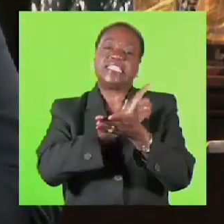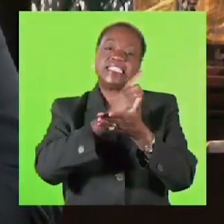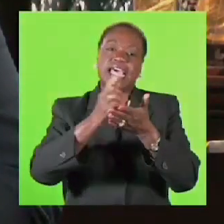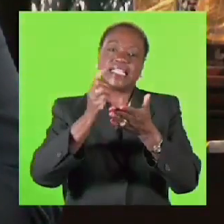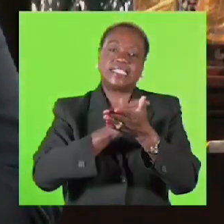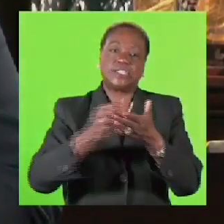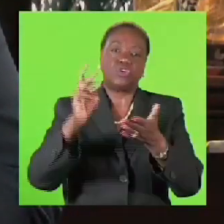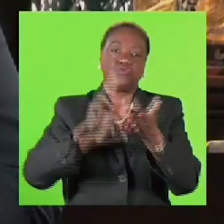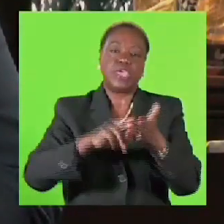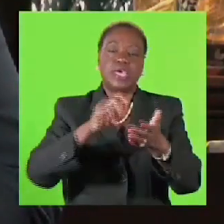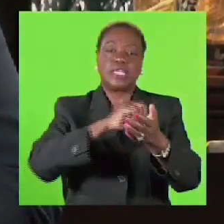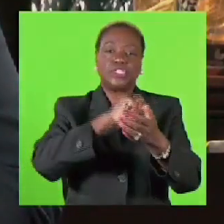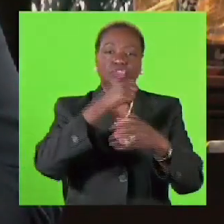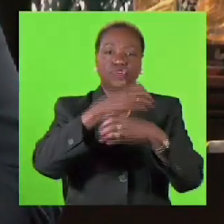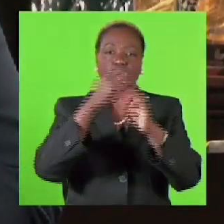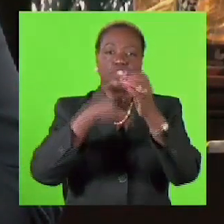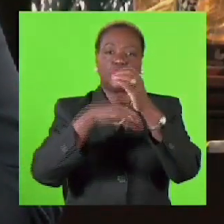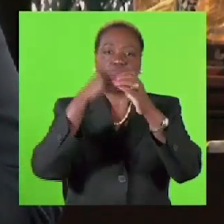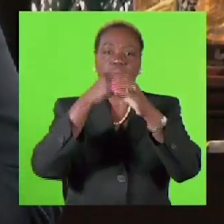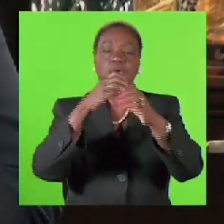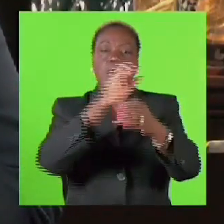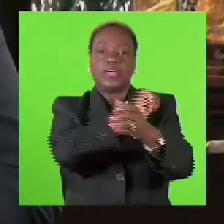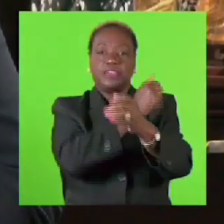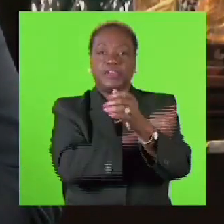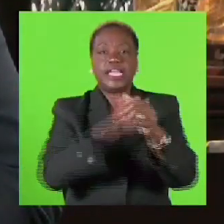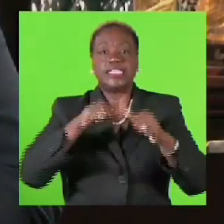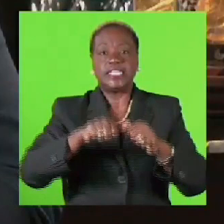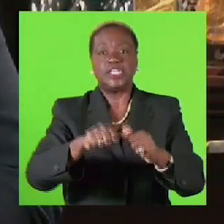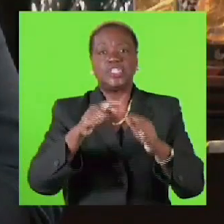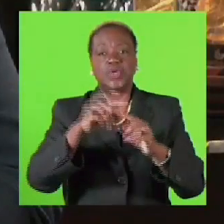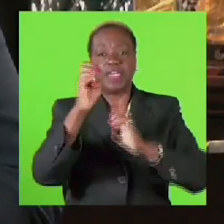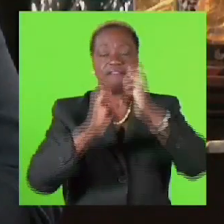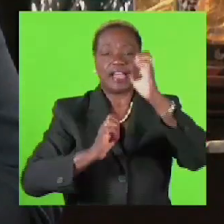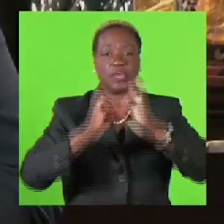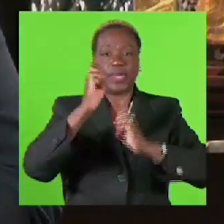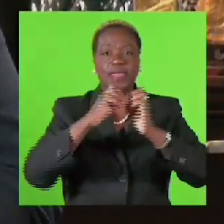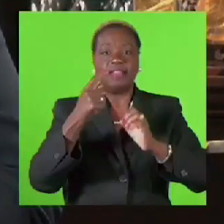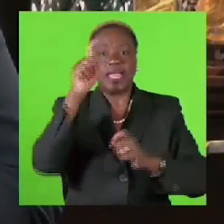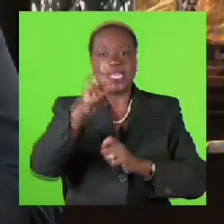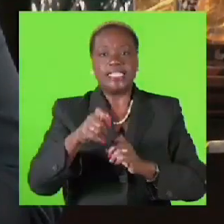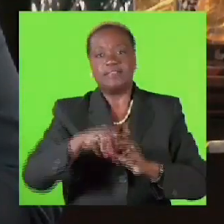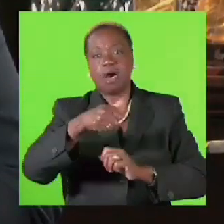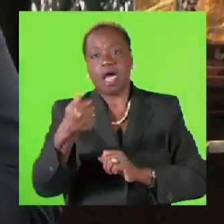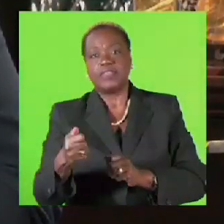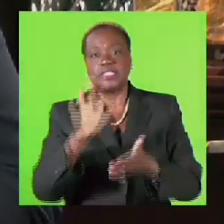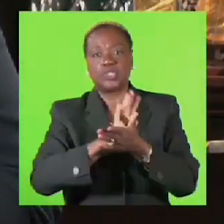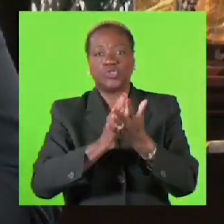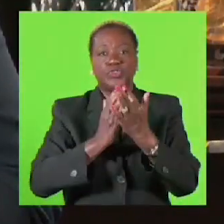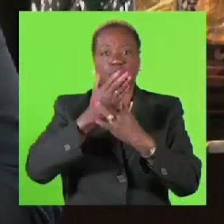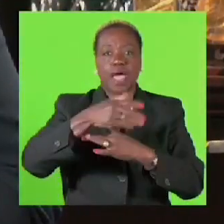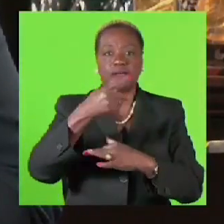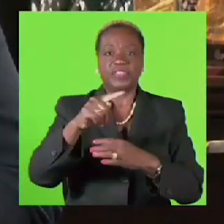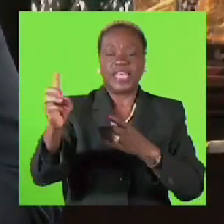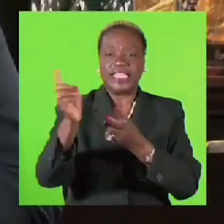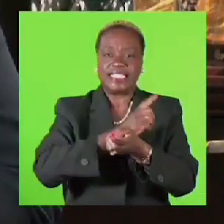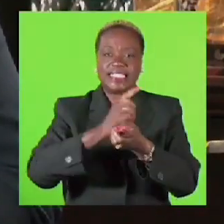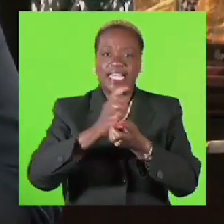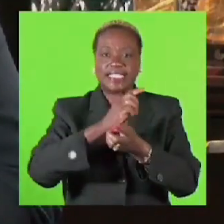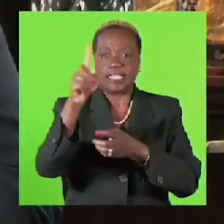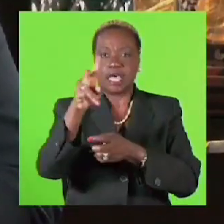Disaster Reconstruction Authority continues to evaluate the needs of other schools throughout the disaster